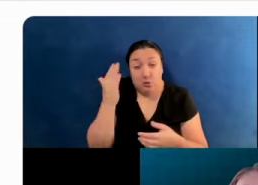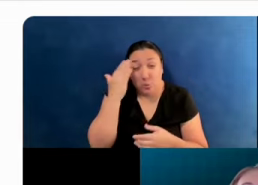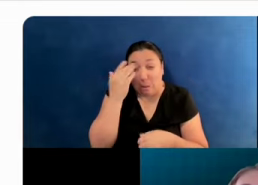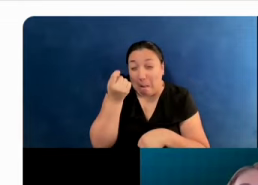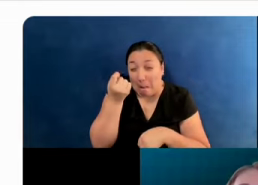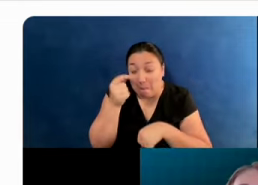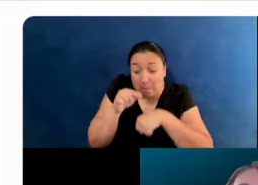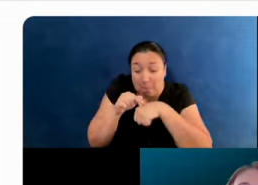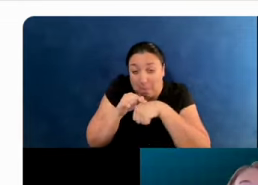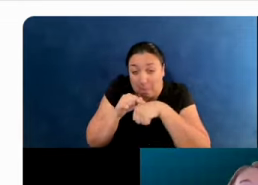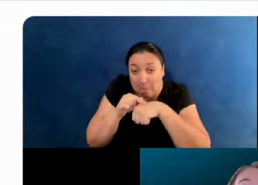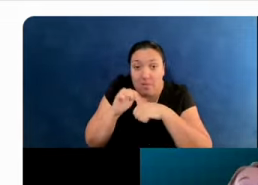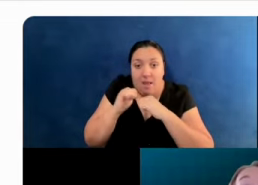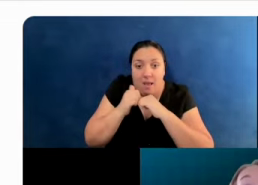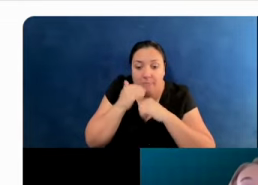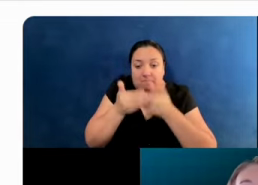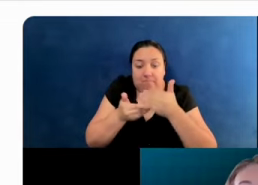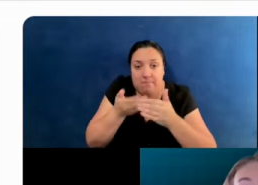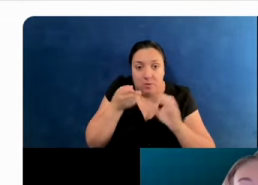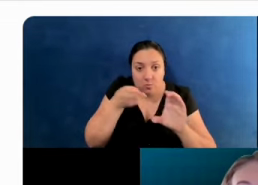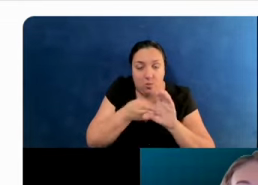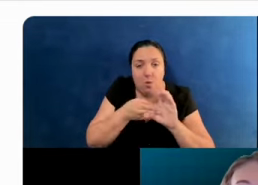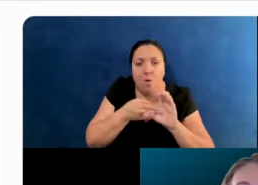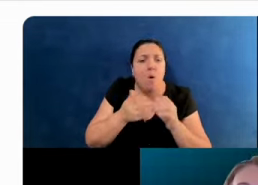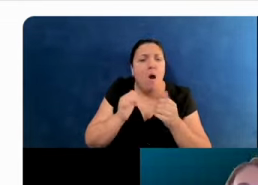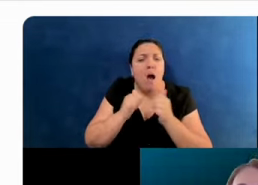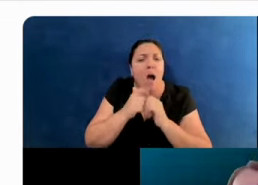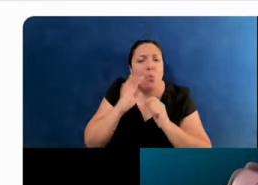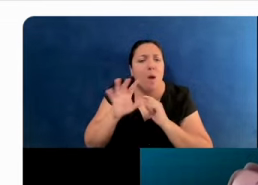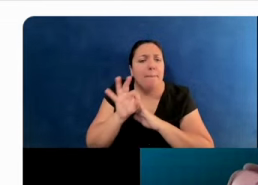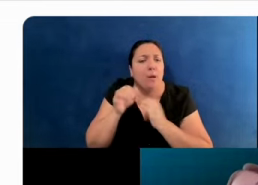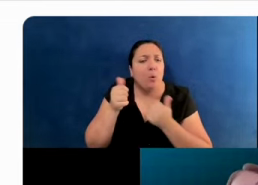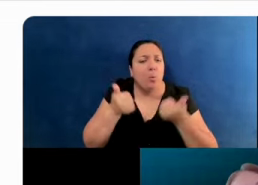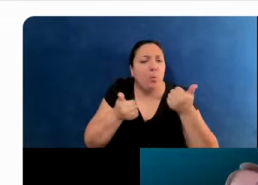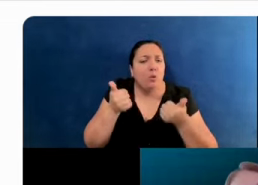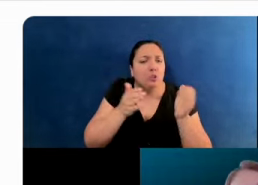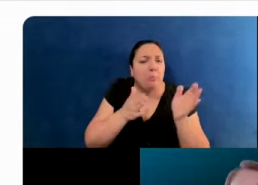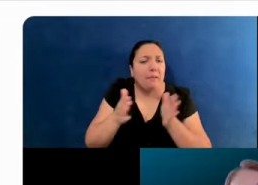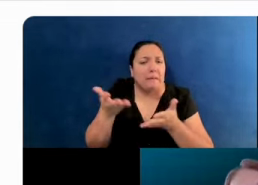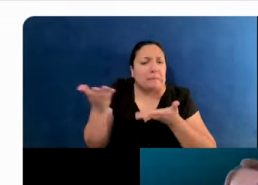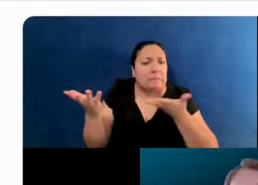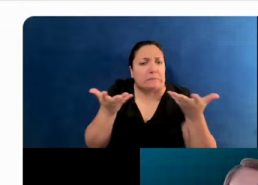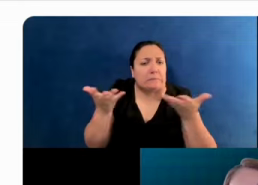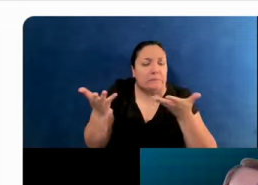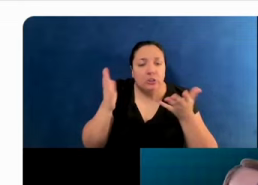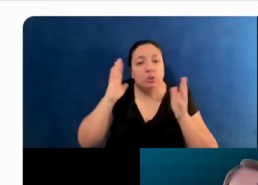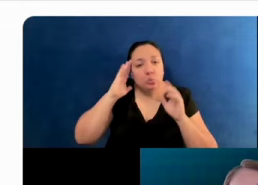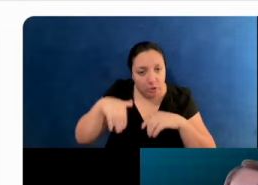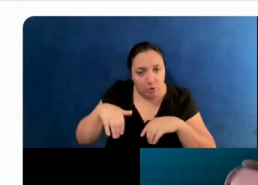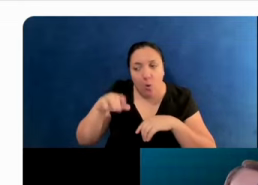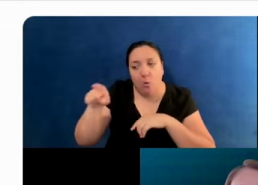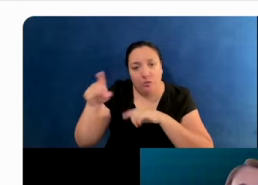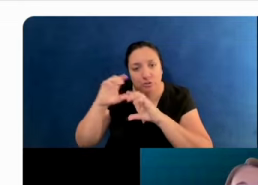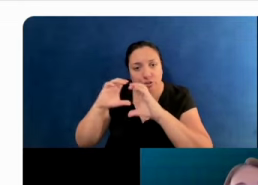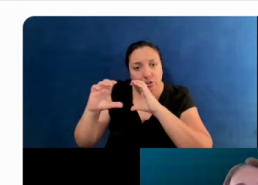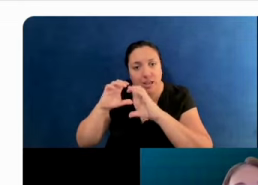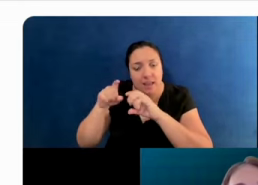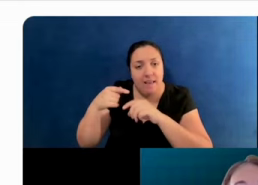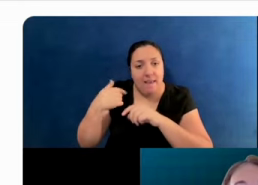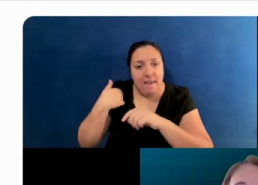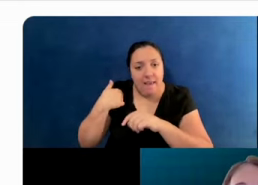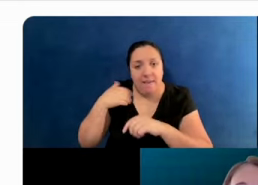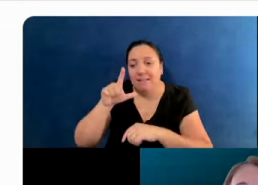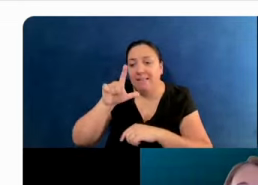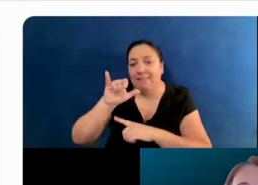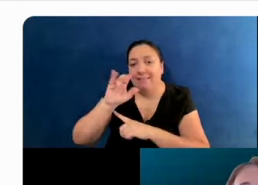with the enrollment process, how do I choose a plan? And so I know that in the chat, there was a